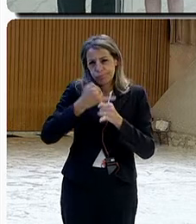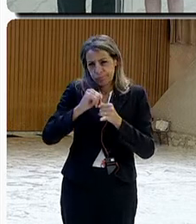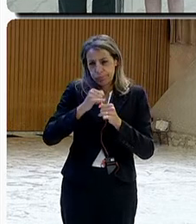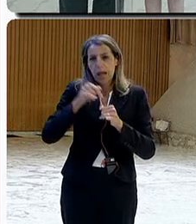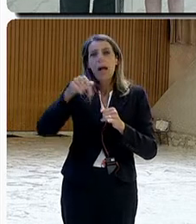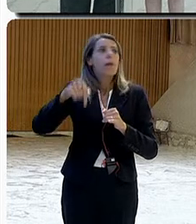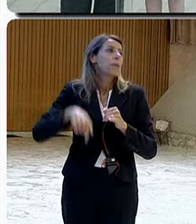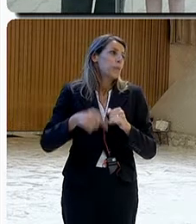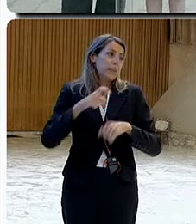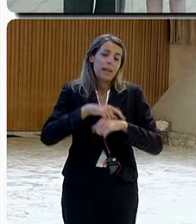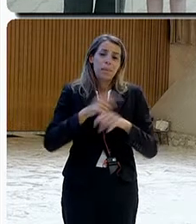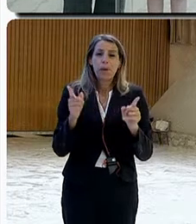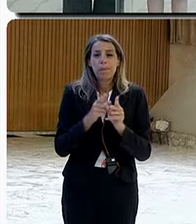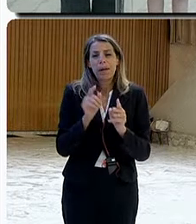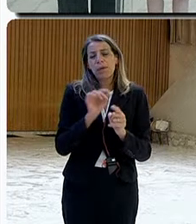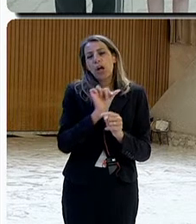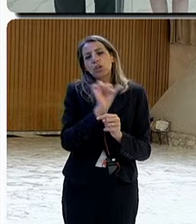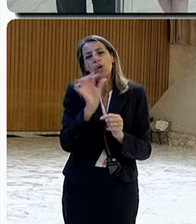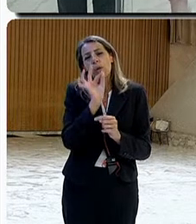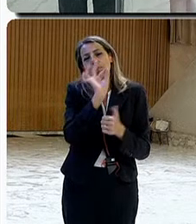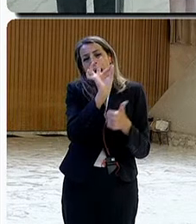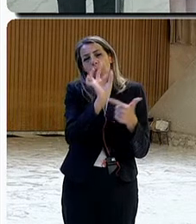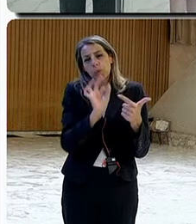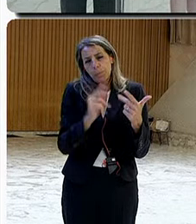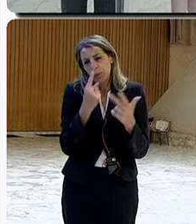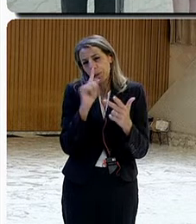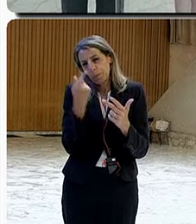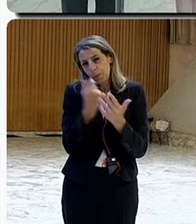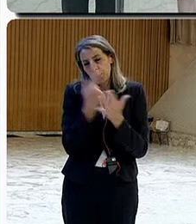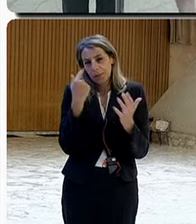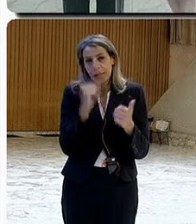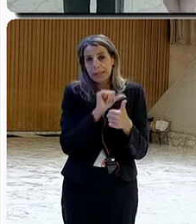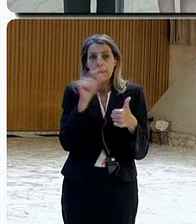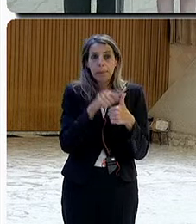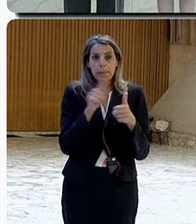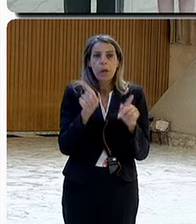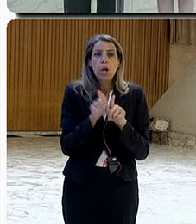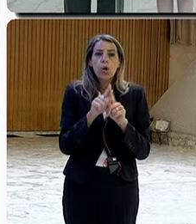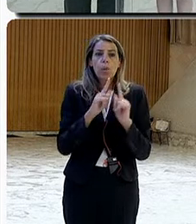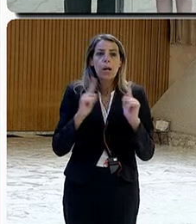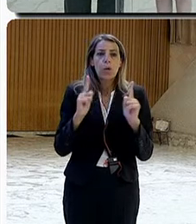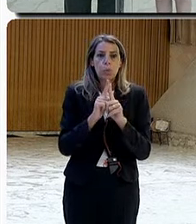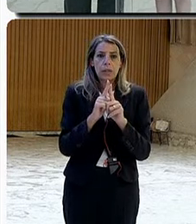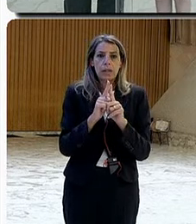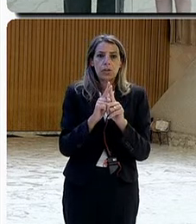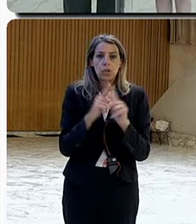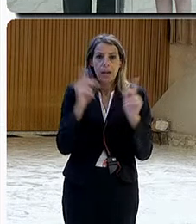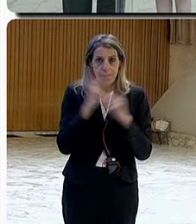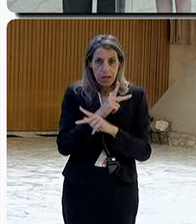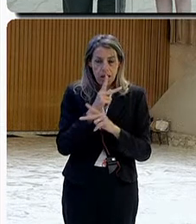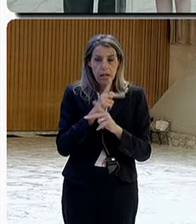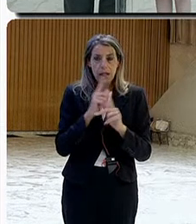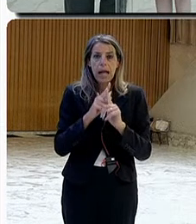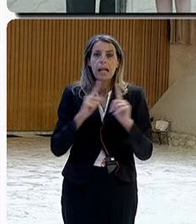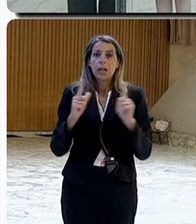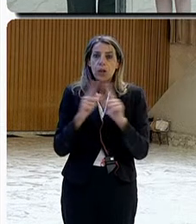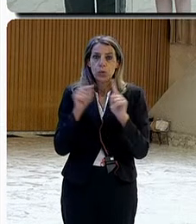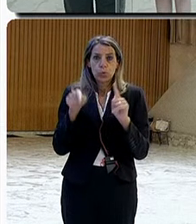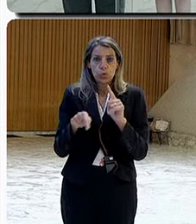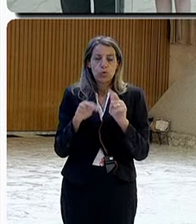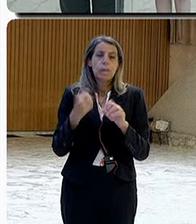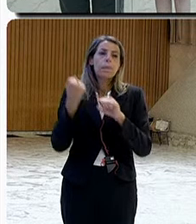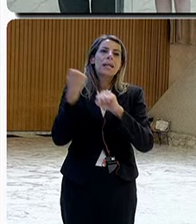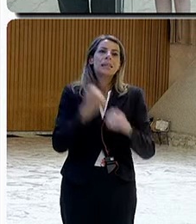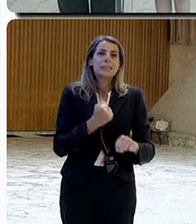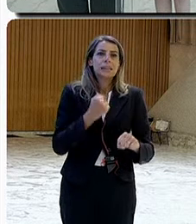some of the highlights. First, like all liturgies, the liturgy of domestic church life was instituted, not invented. In